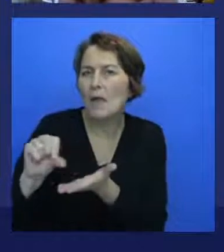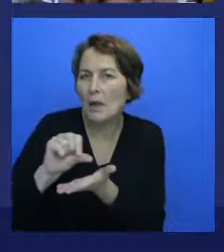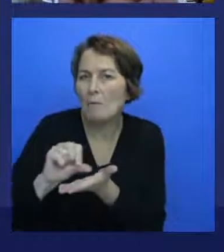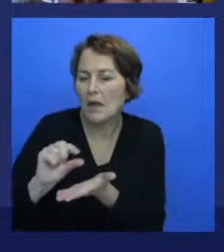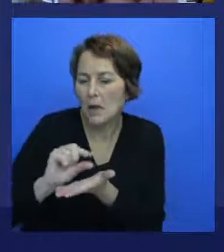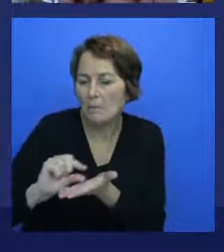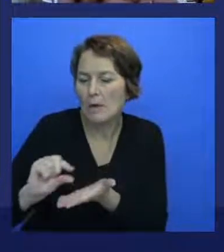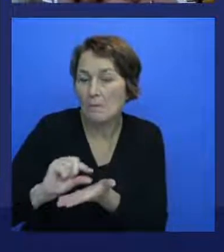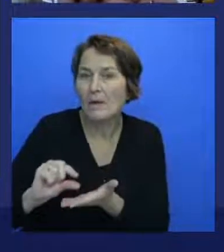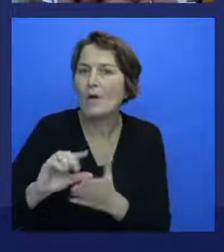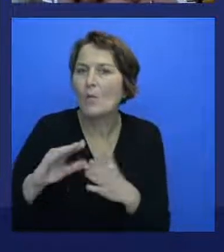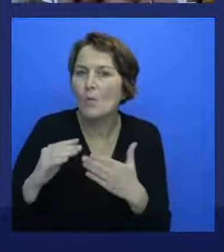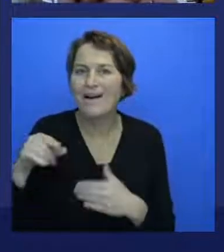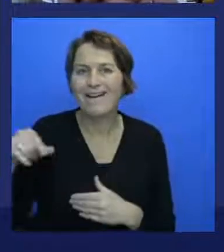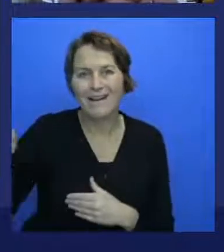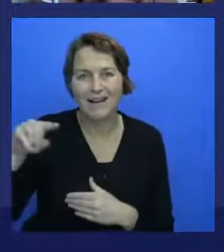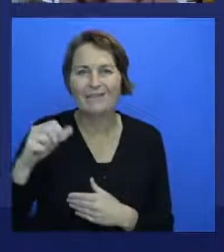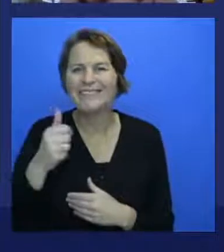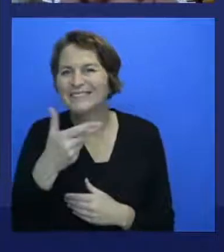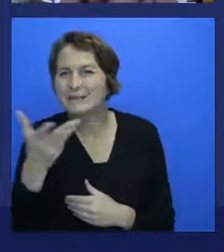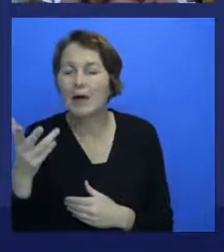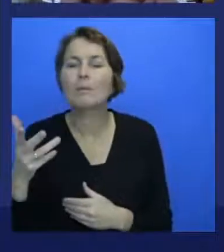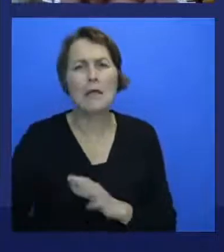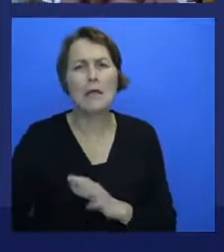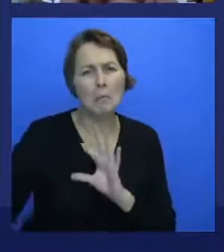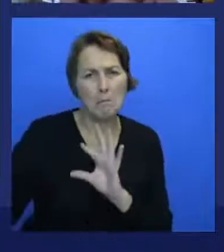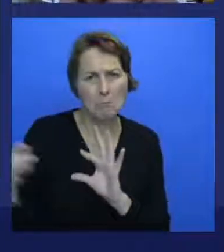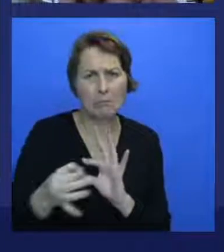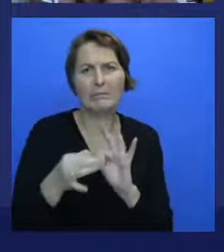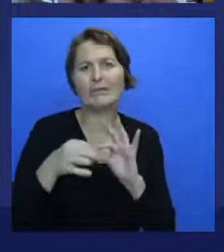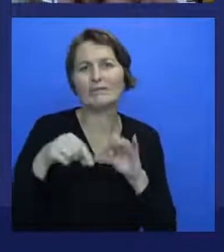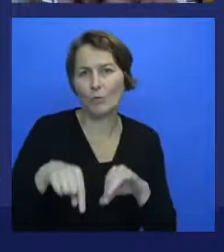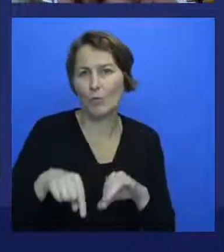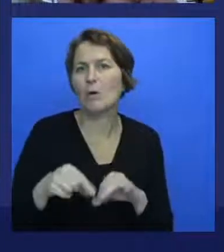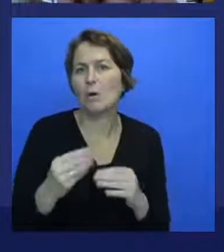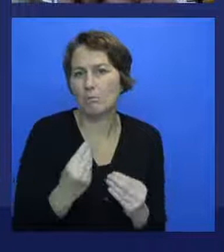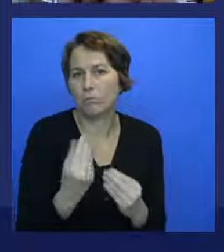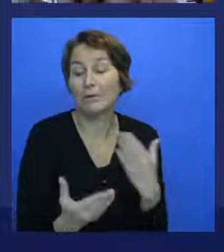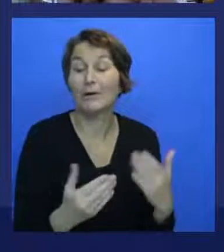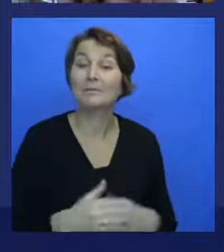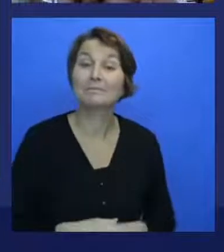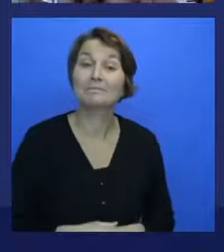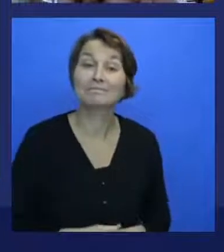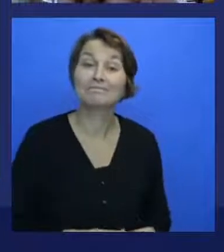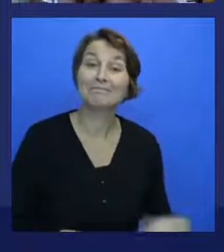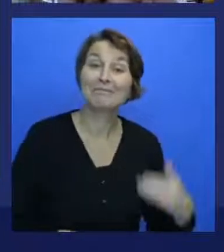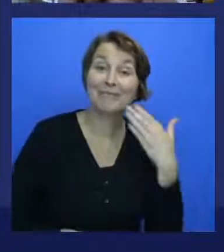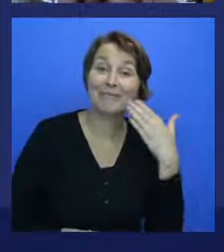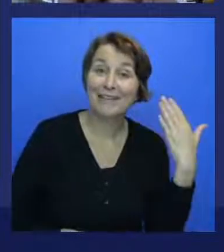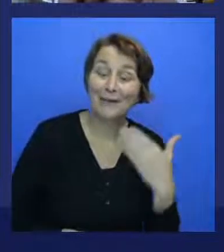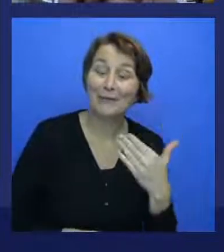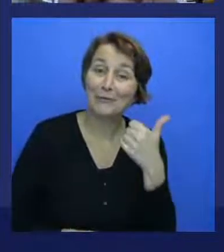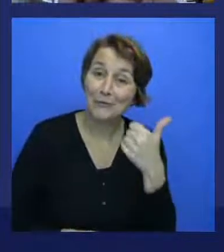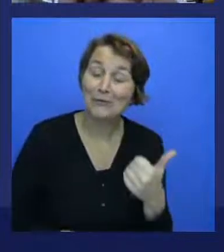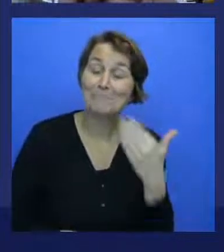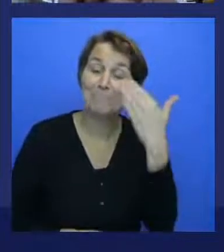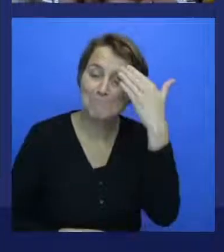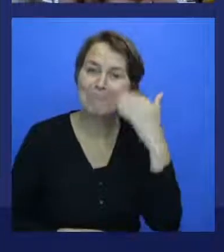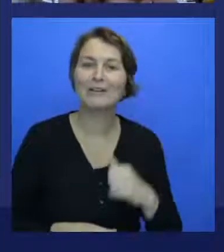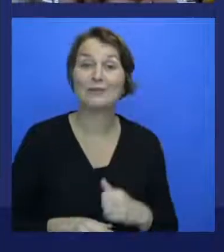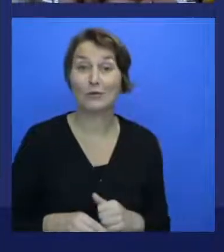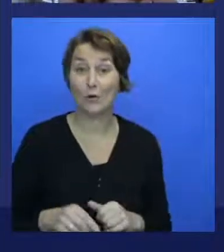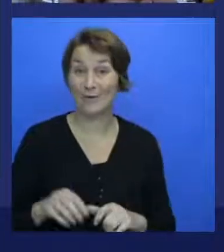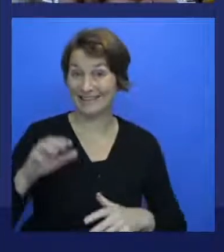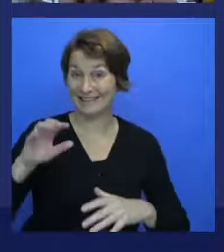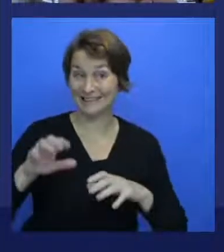with using that kind of resource. Okay, yeah, that's good to know. Yeah. So there's a question from the audience, and